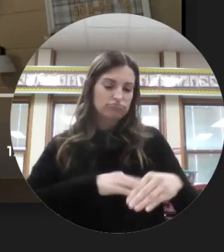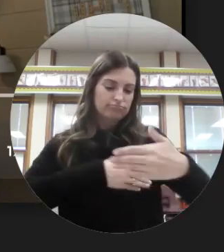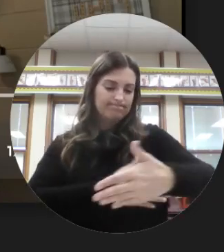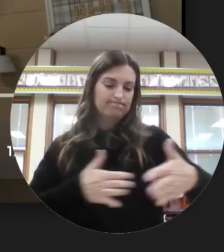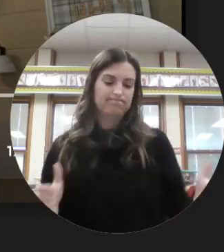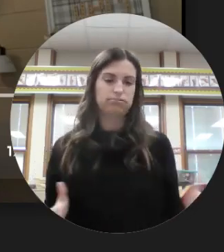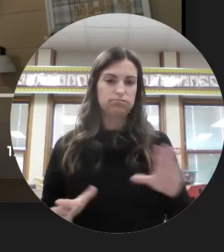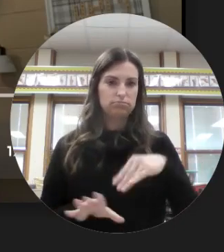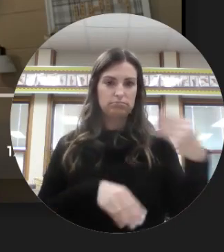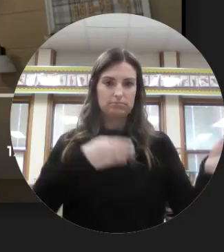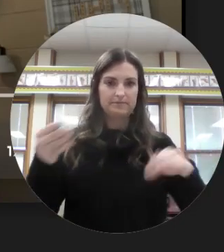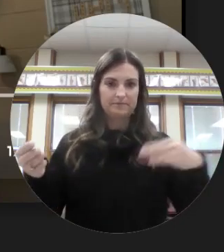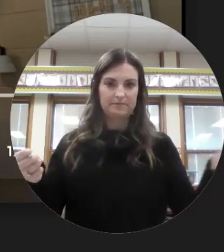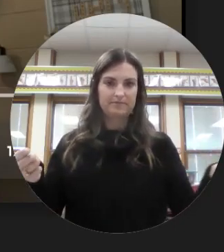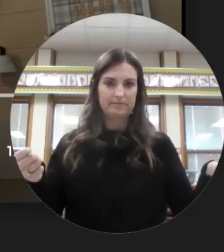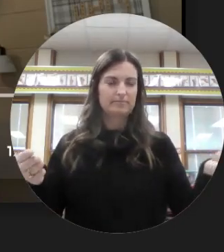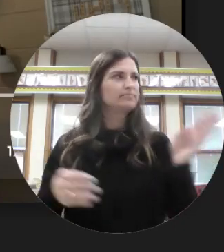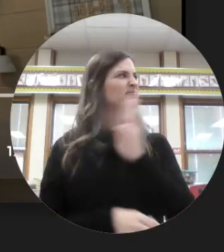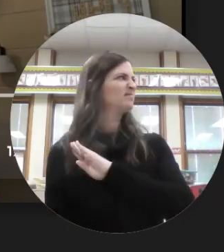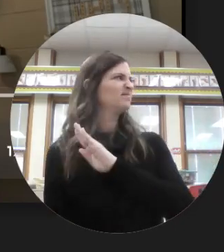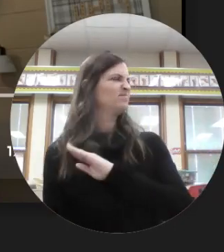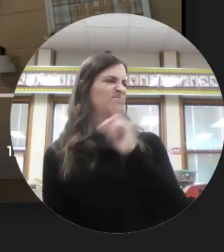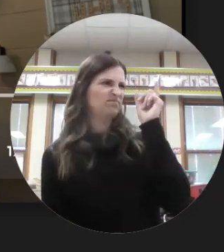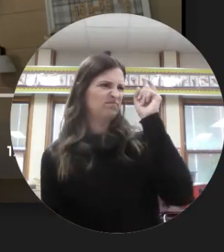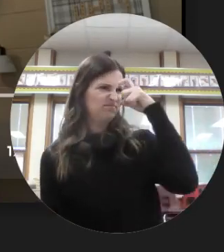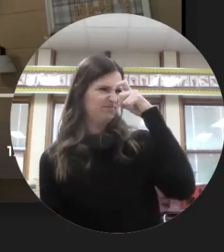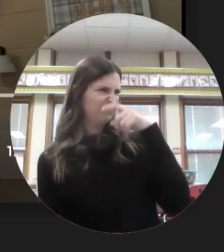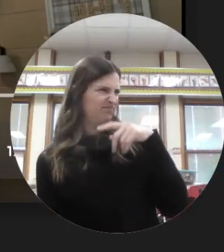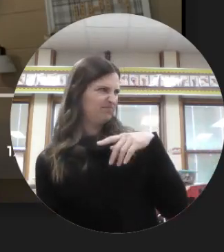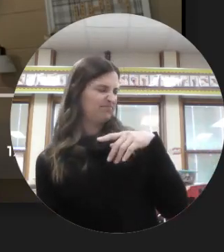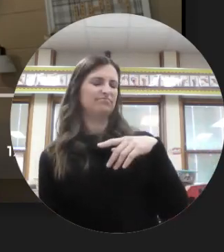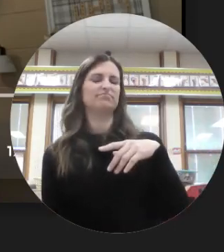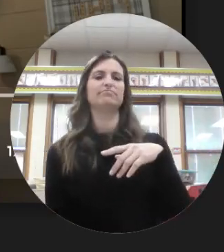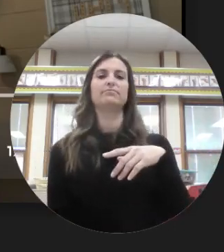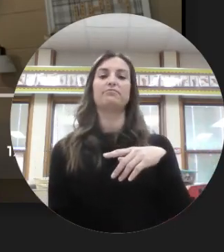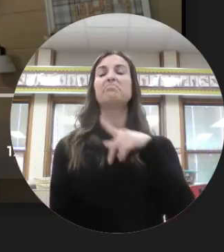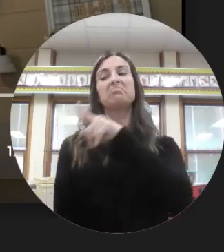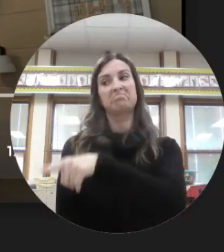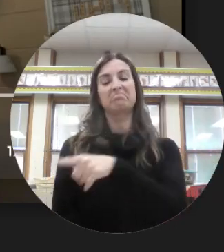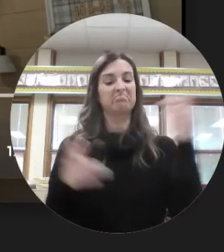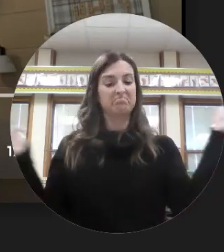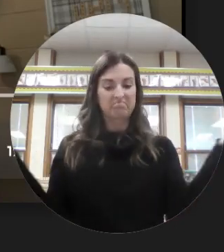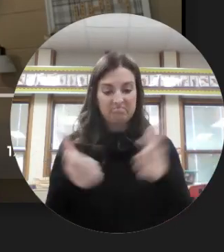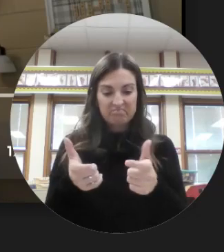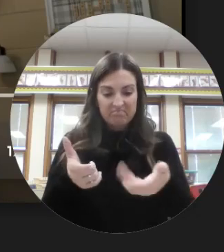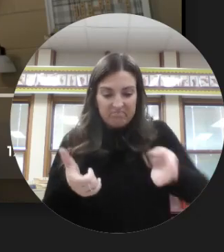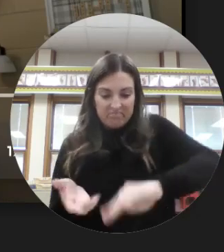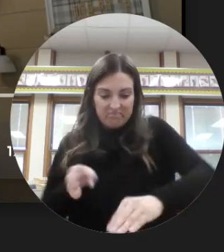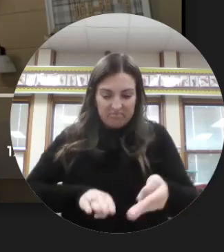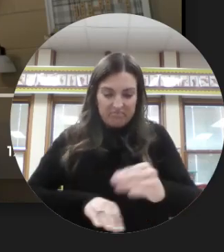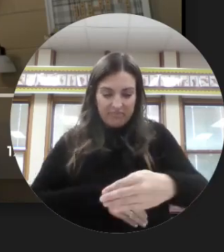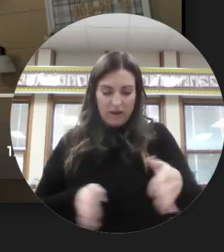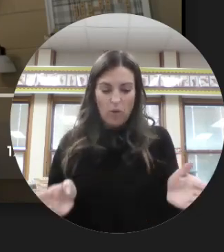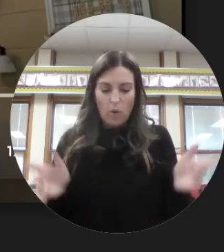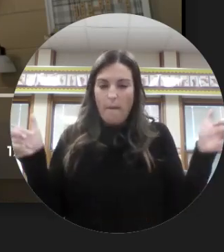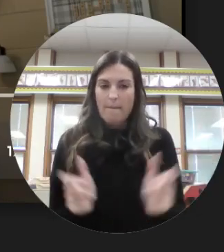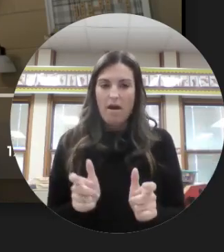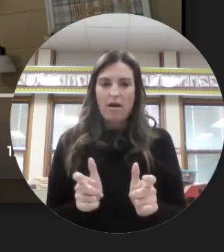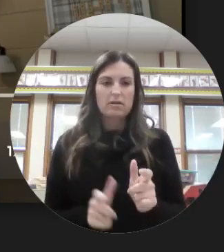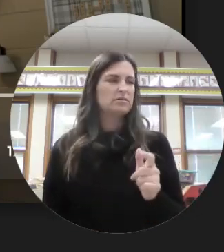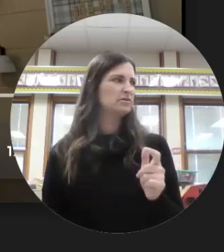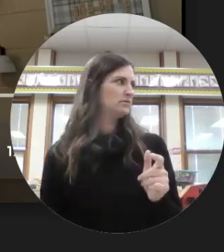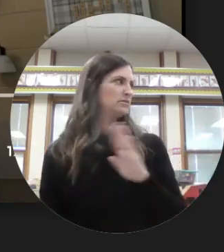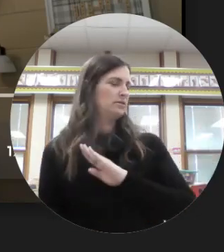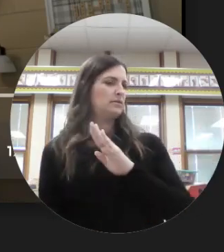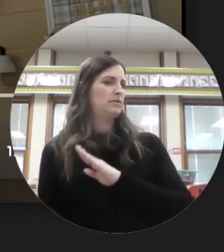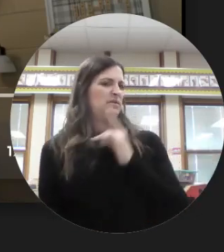stuff." Brightbill's brow furrowed. "You wouldn't believe how small she looked, all folded up in there." Brightbill's nose sniffled.